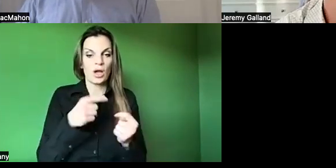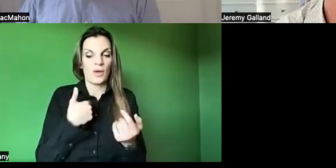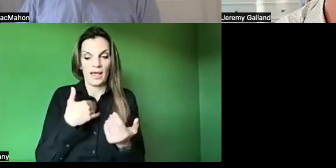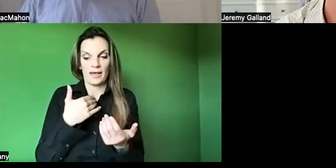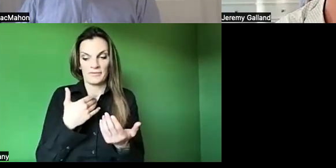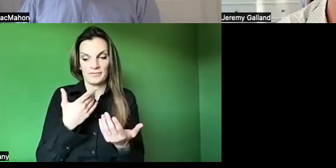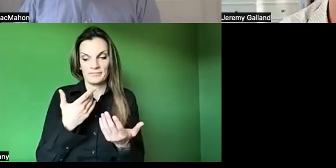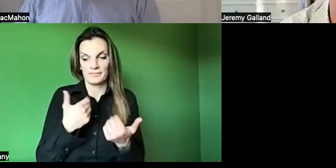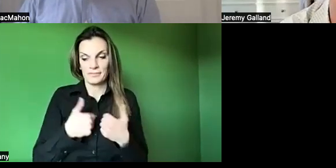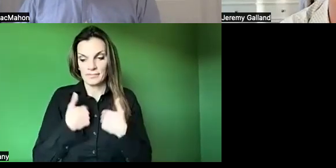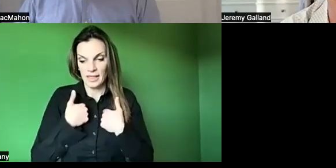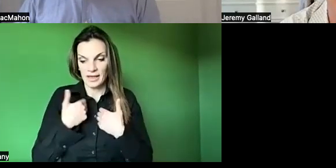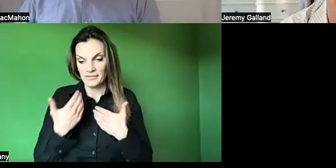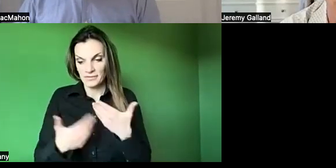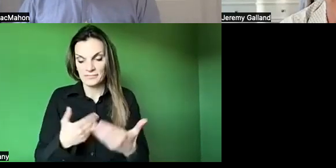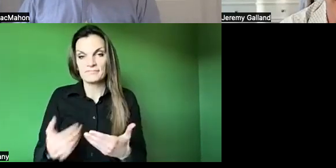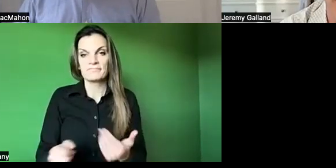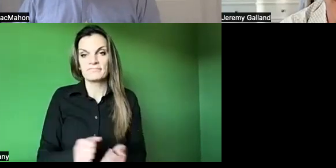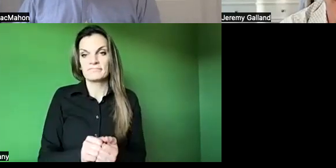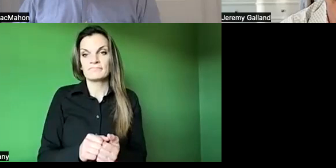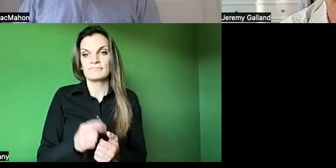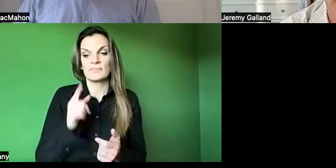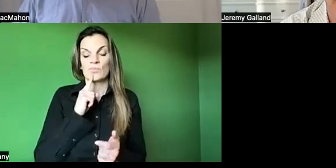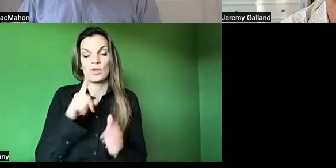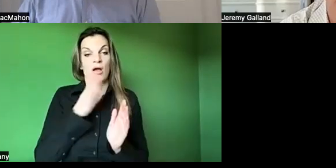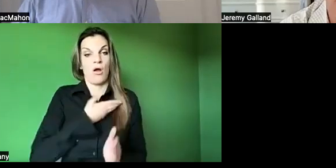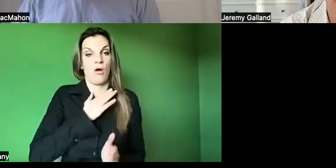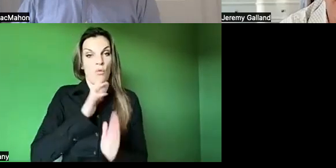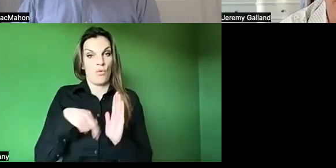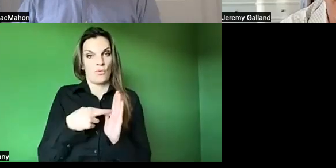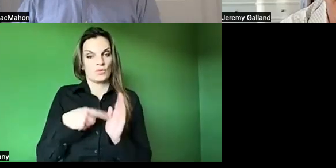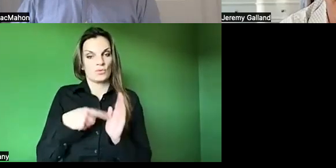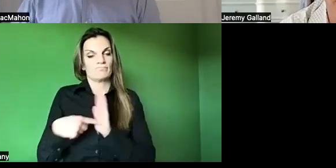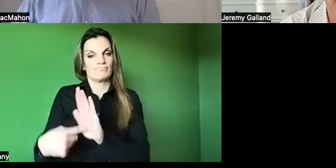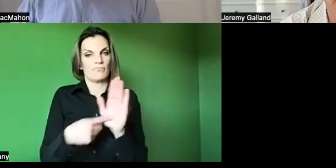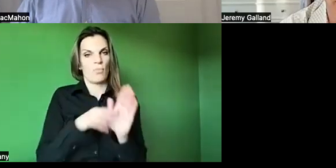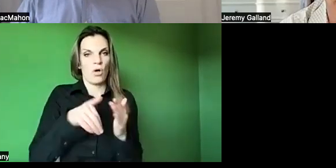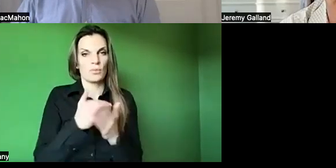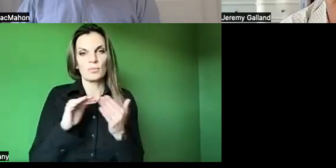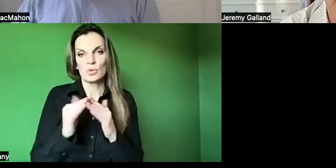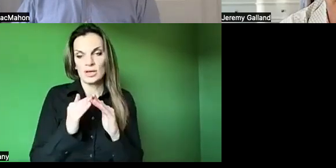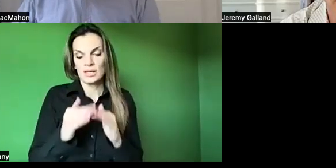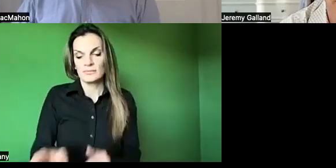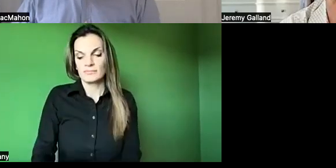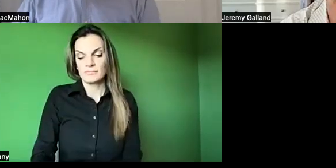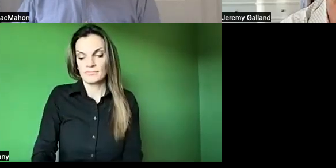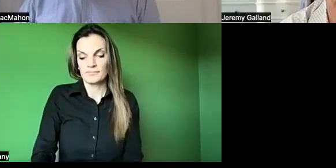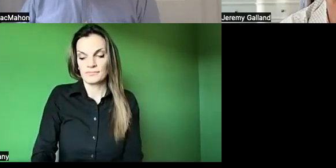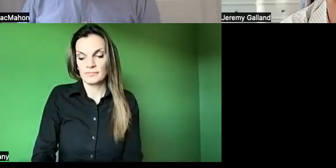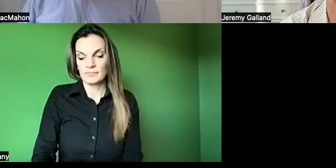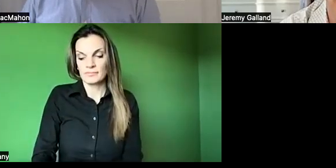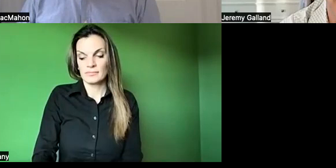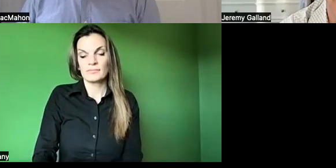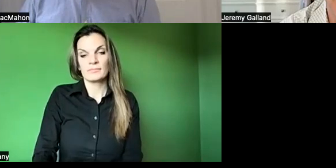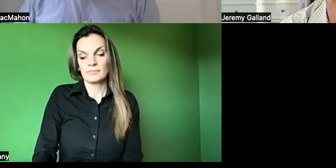the role of the school board is to represent the whole community. And our whole community includes a lot of